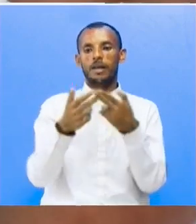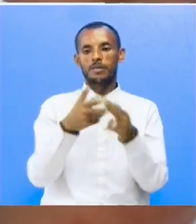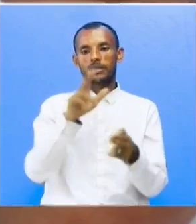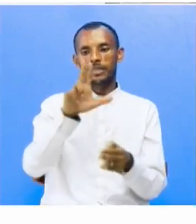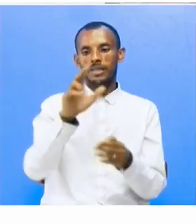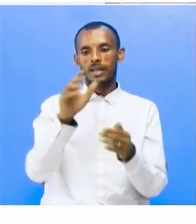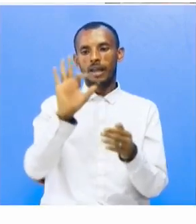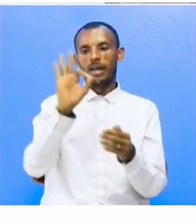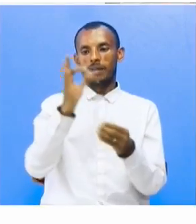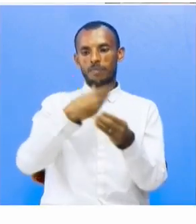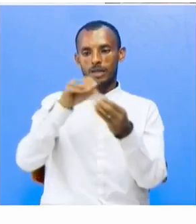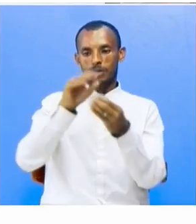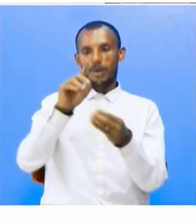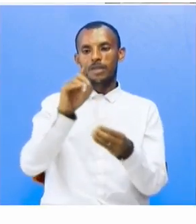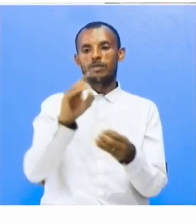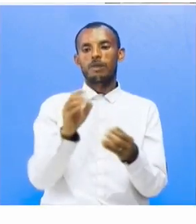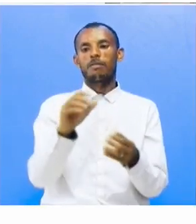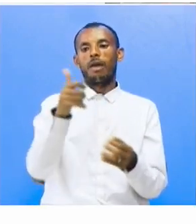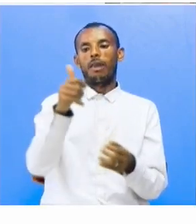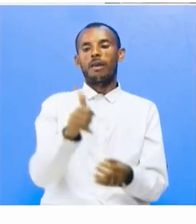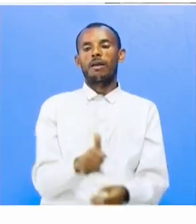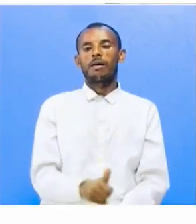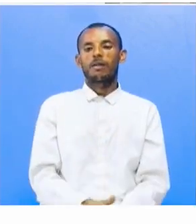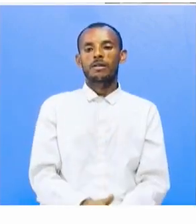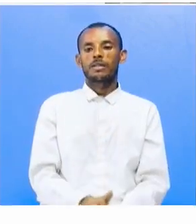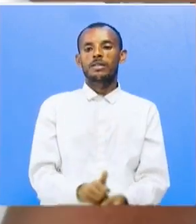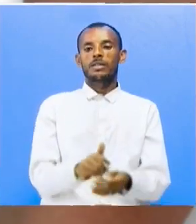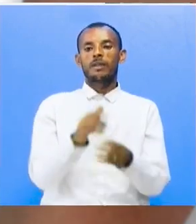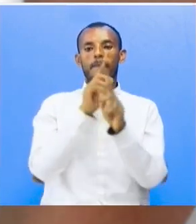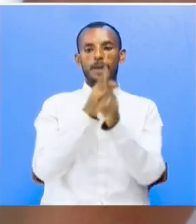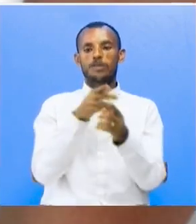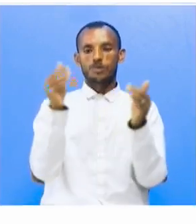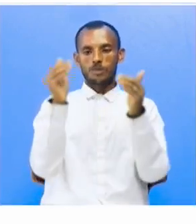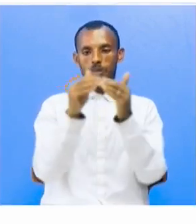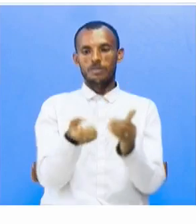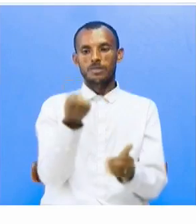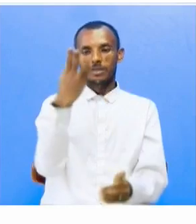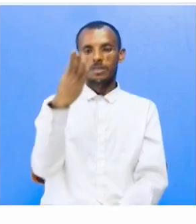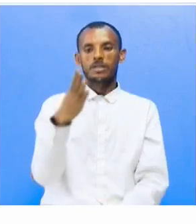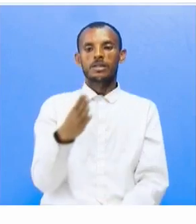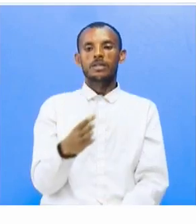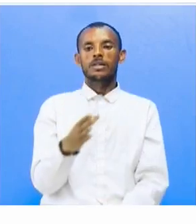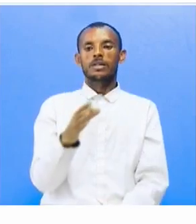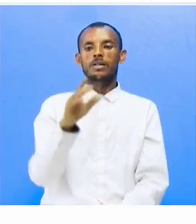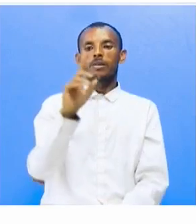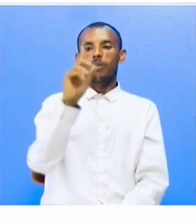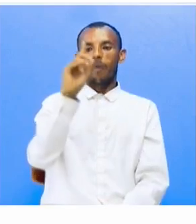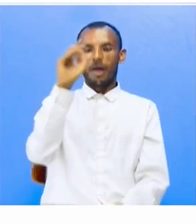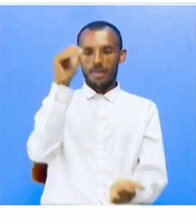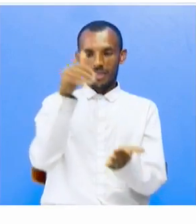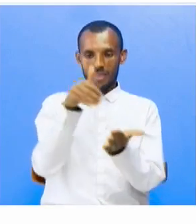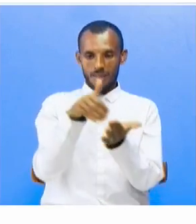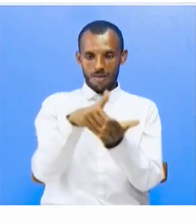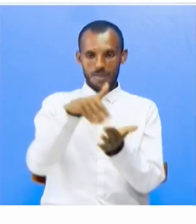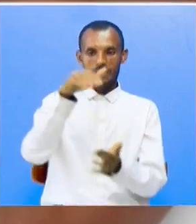is 19. So the product of the two will be this. It is